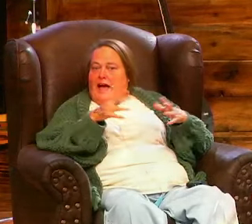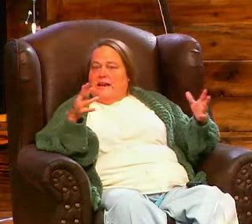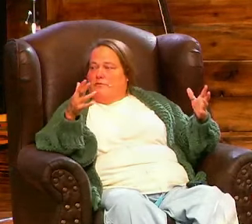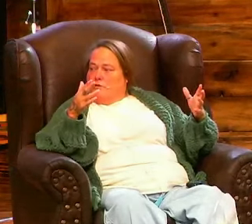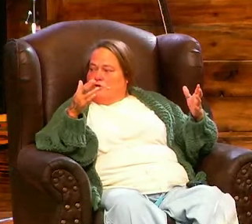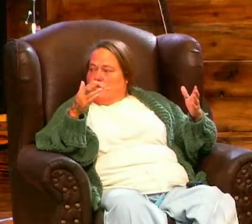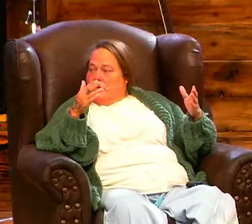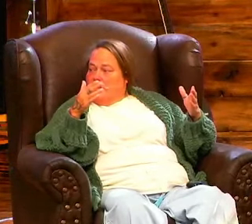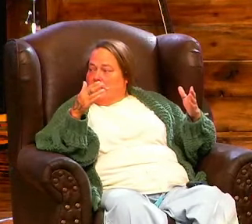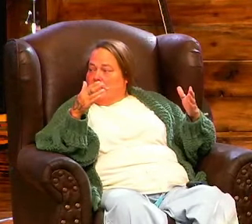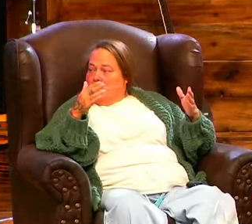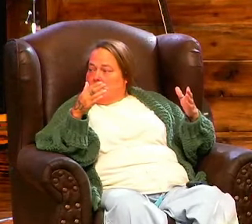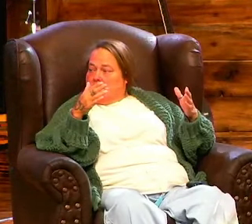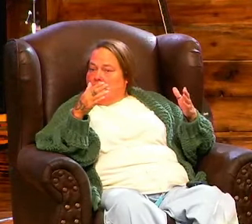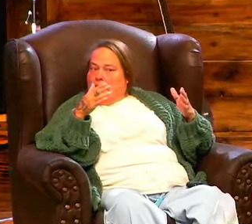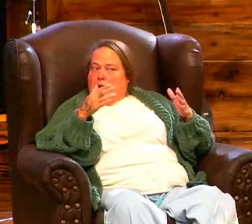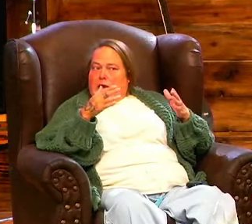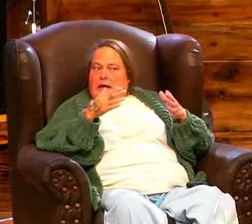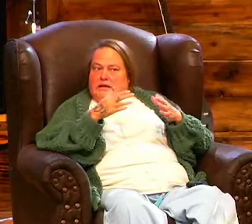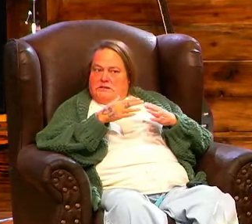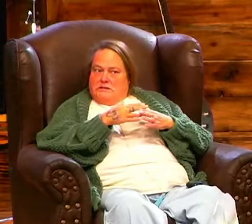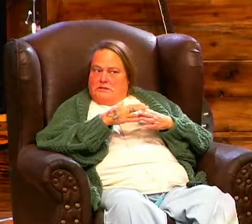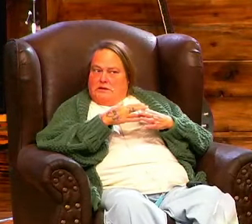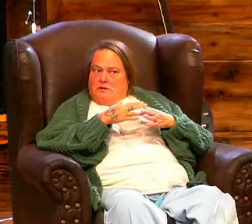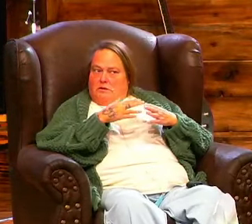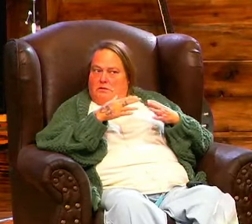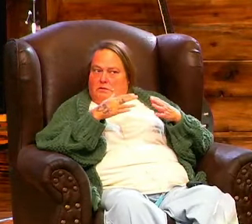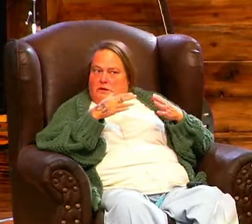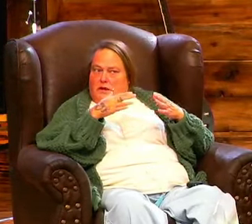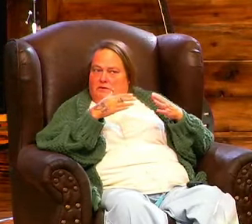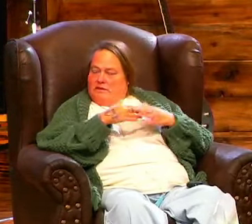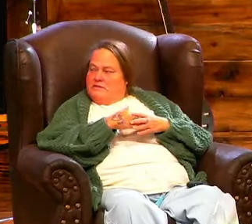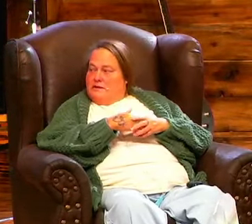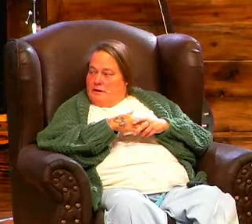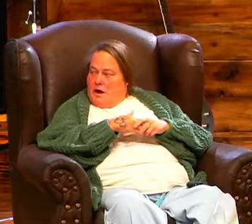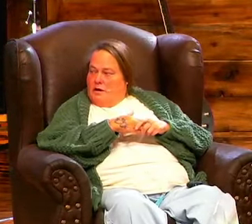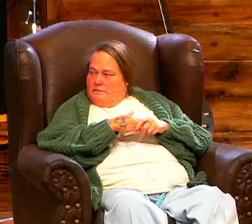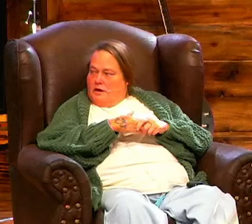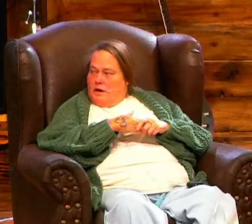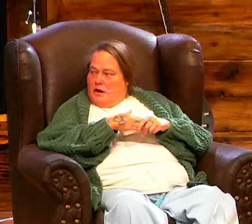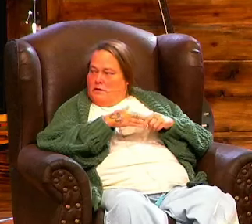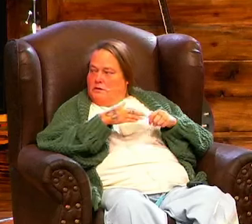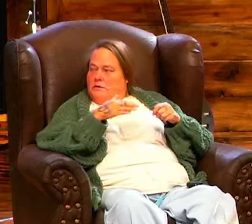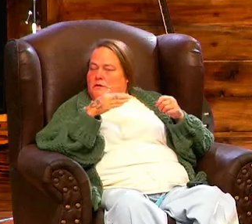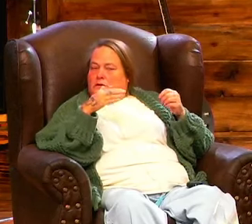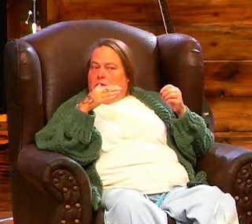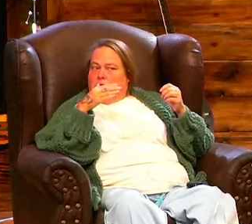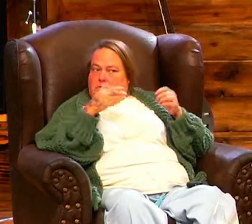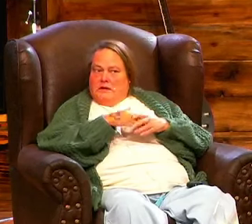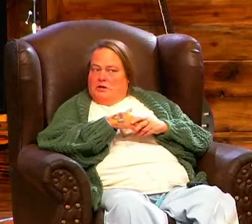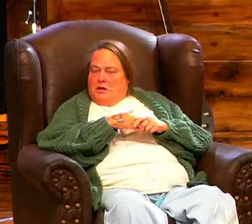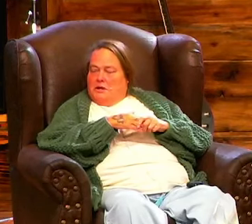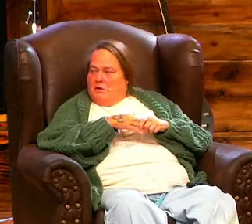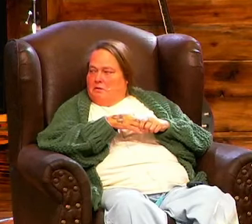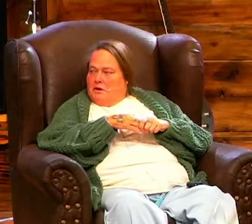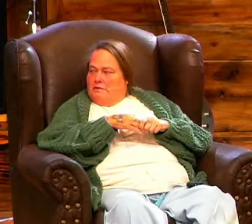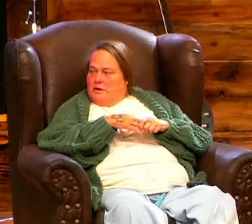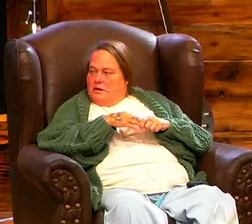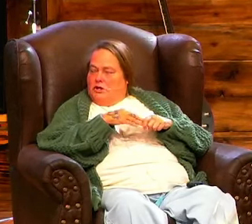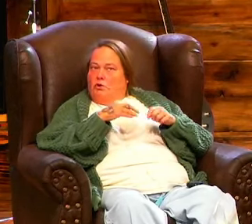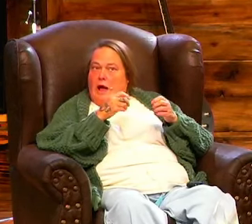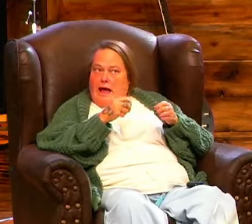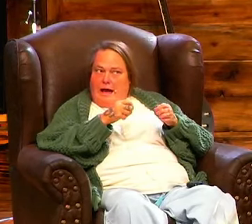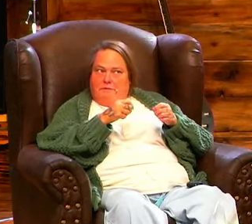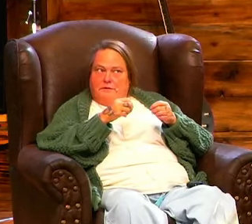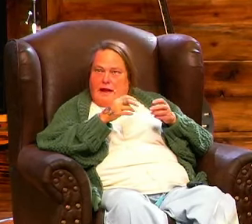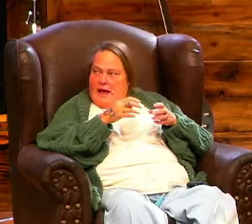you've had it for 20 years, it's still, if it's not of God, then you need to get rid of it.